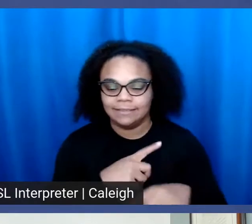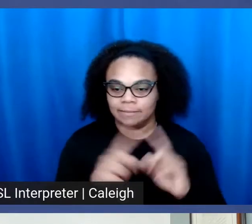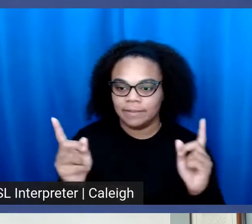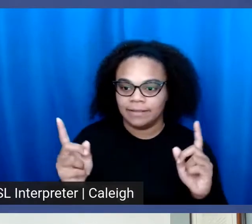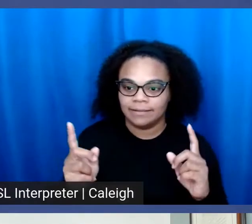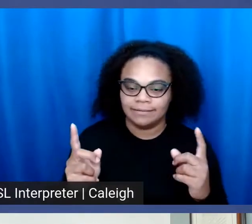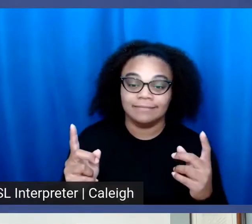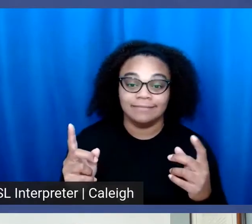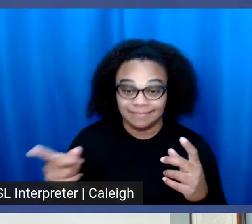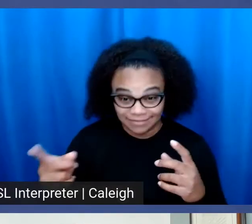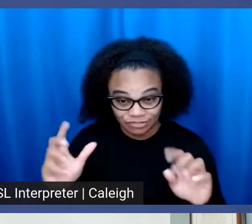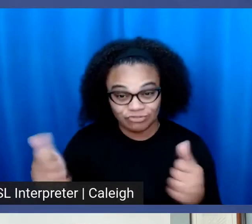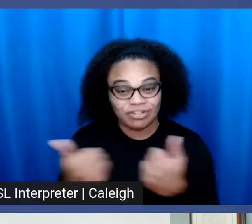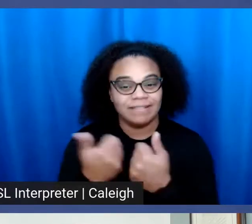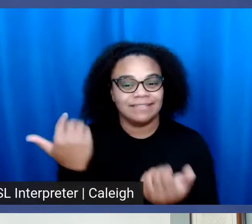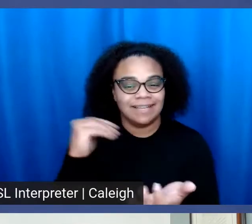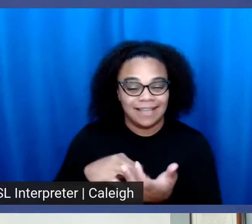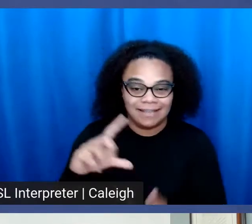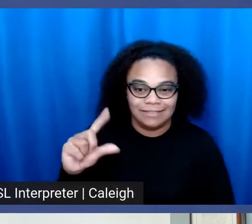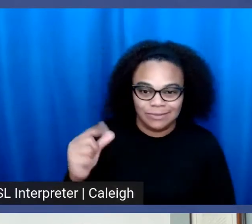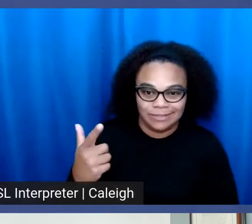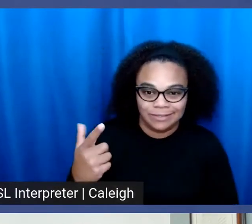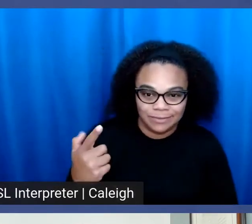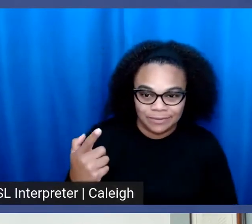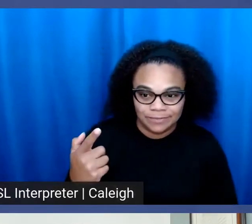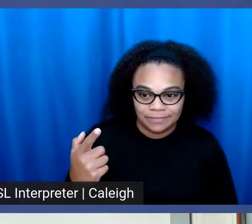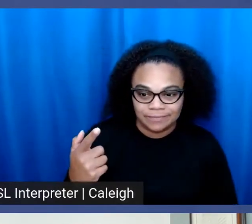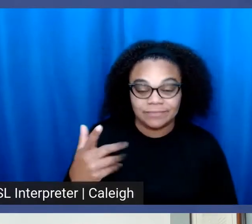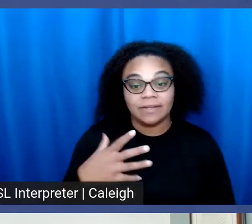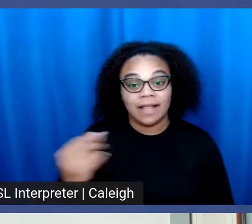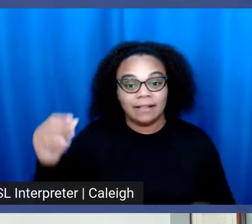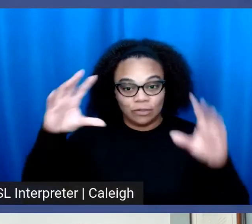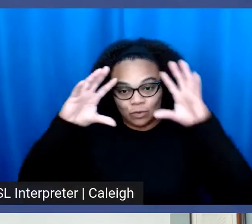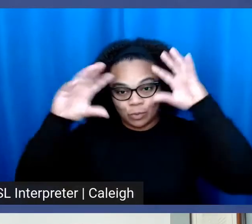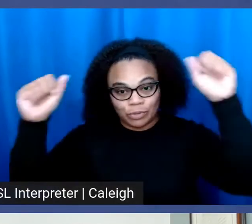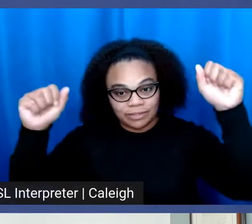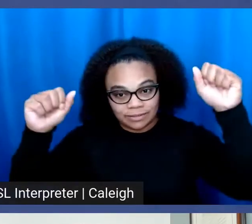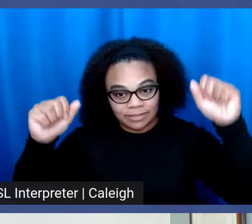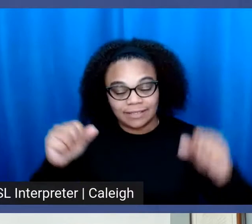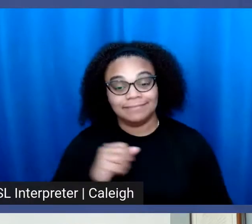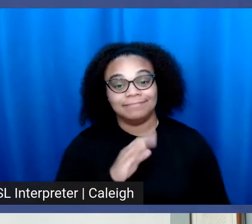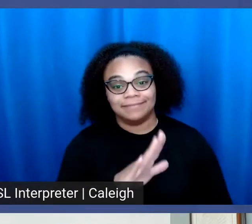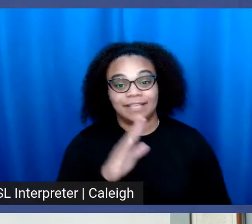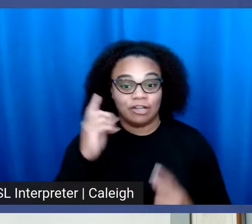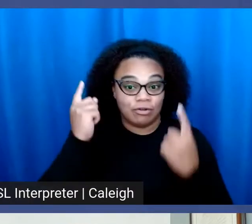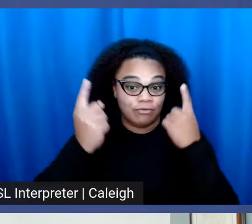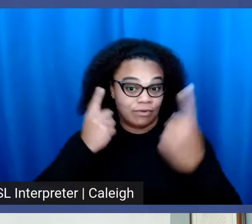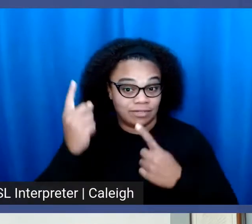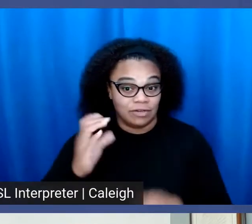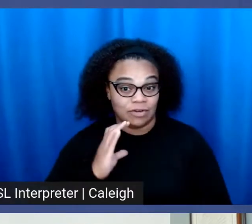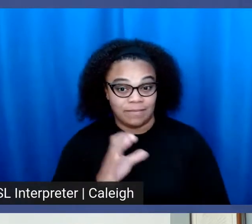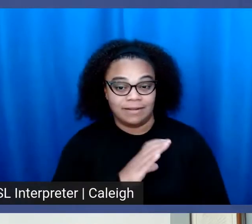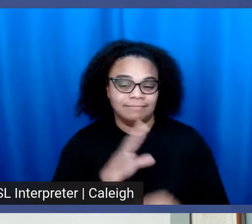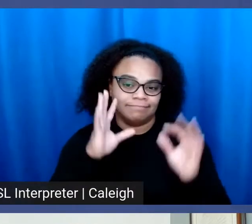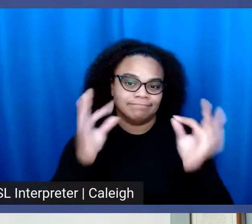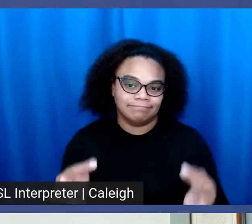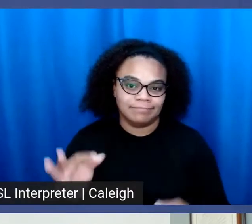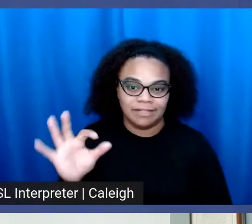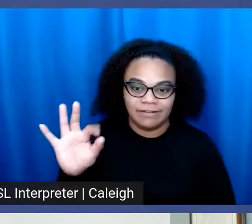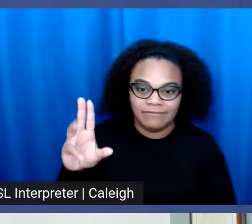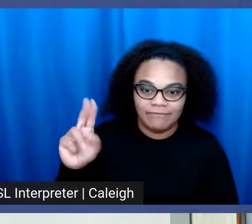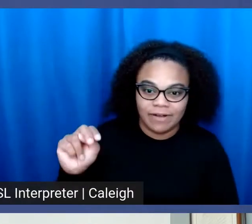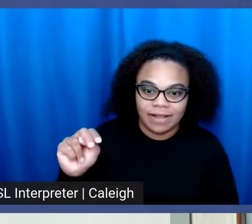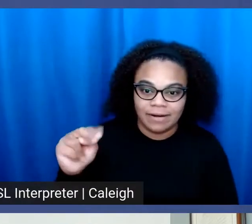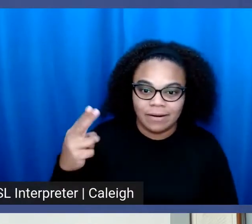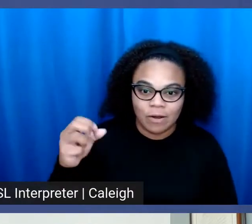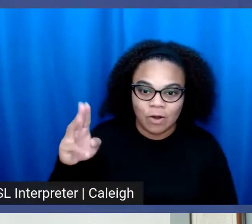challenged again in 2021, and the superintendent's own reconsideration committee determined that Fun Home was worth staying. In